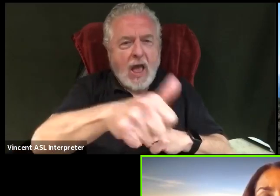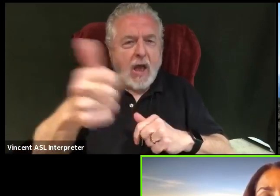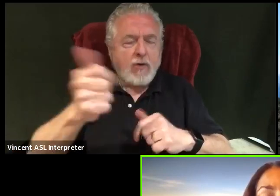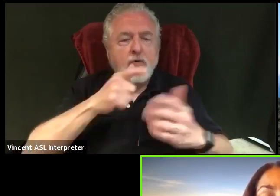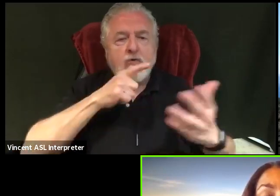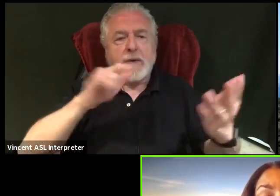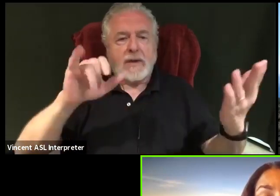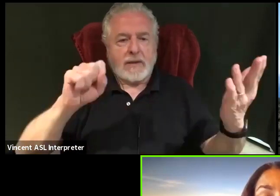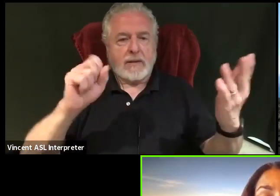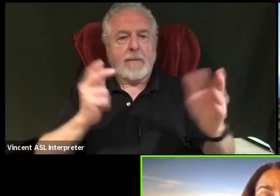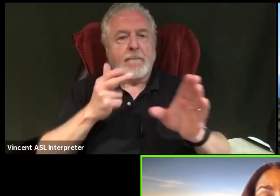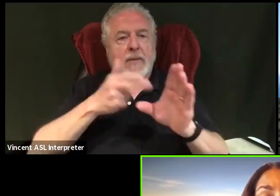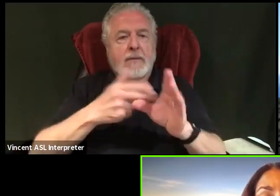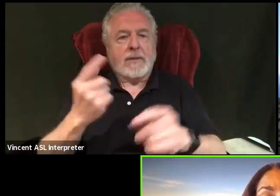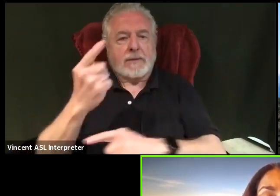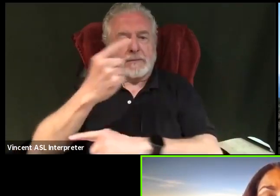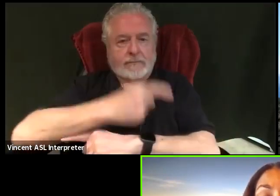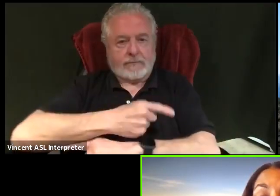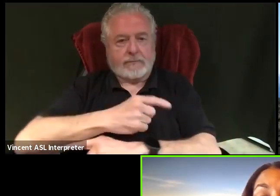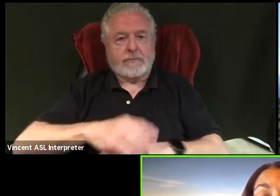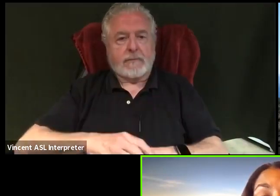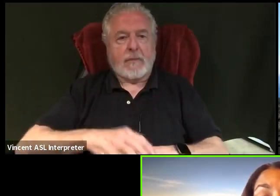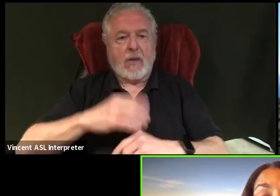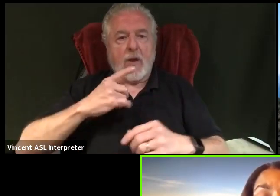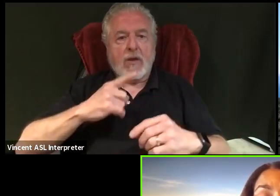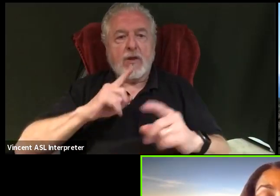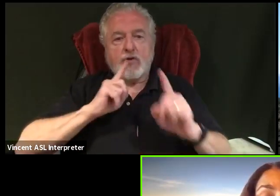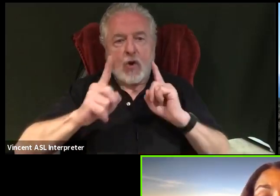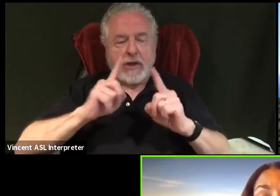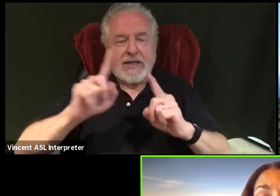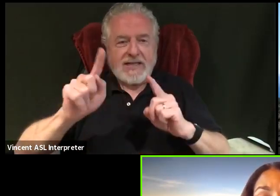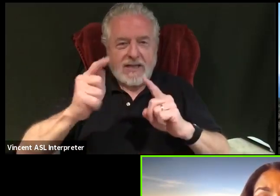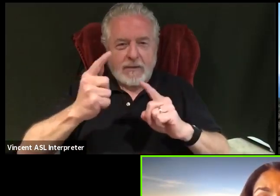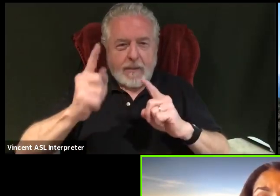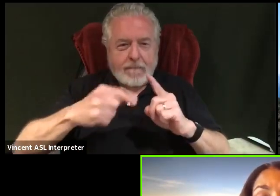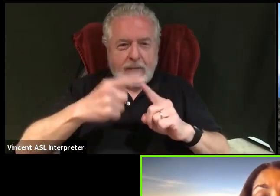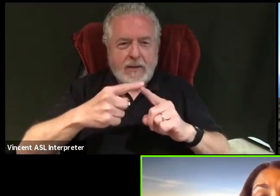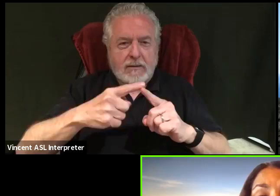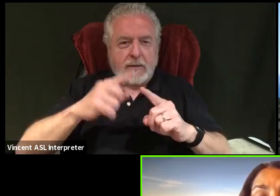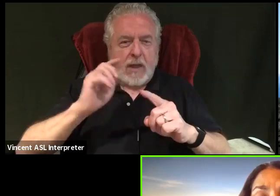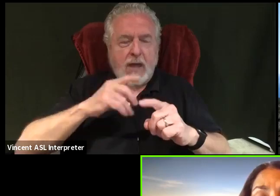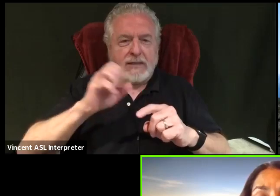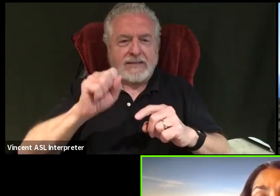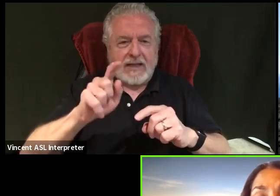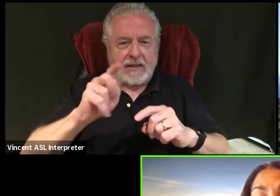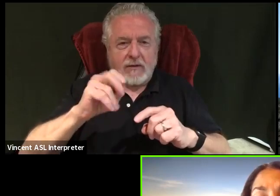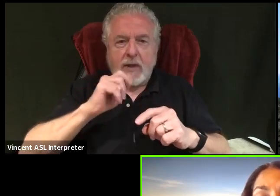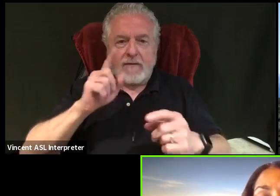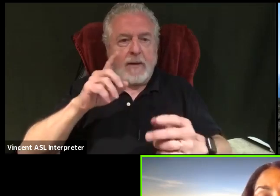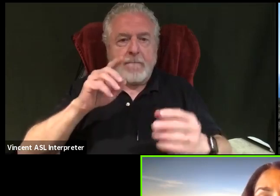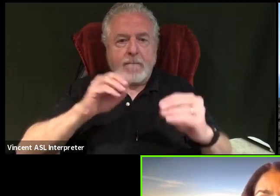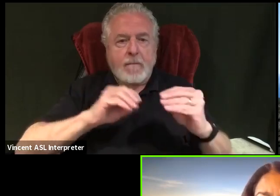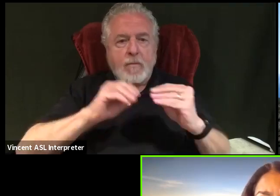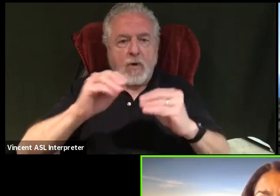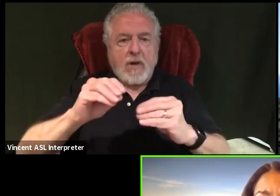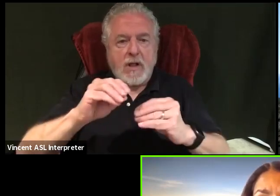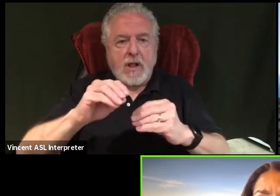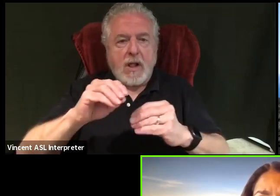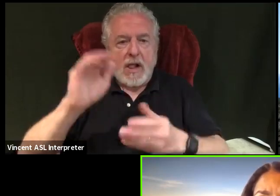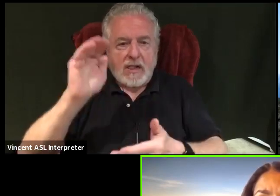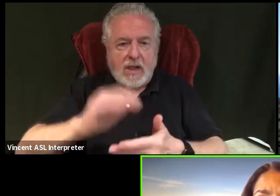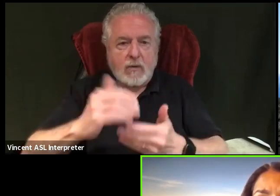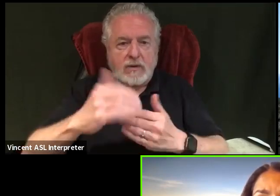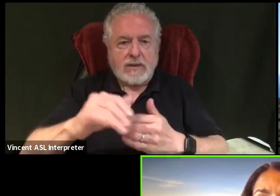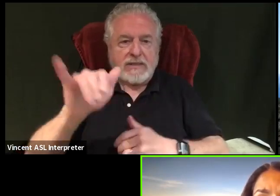is participating today. I'd like to talk a little bit about our tier status. We still have not moved into the least restrictive